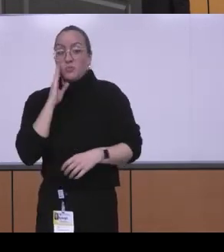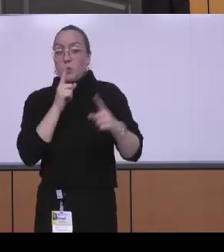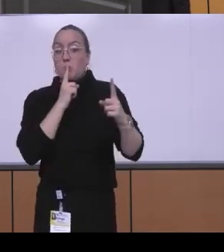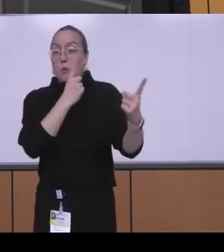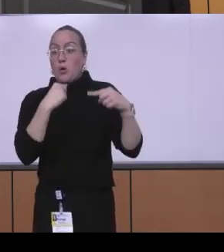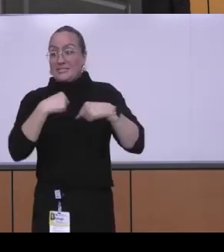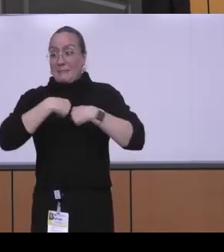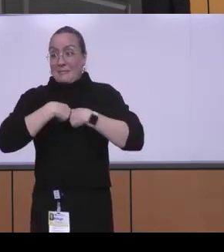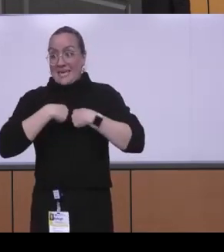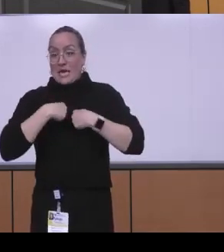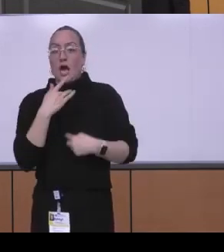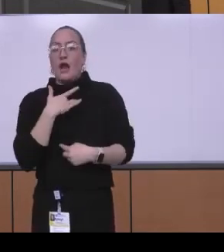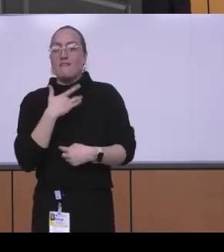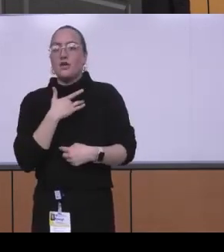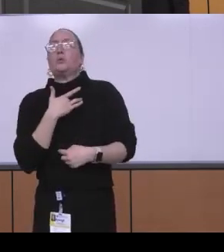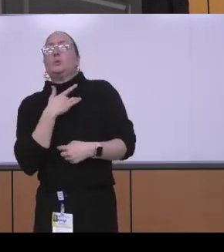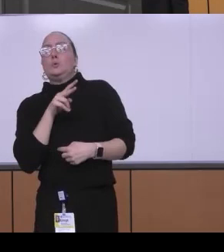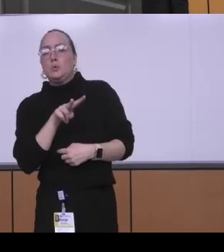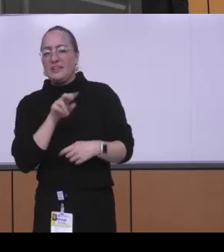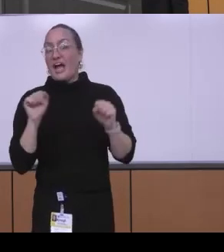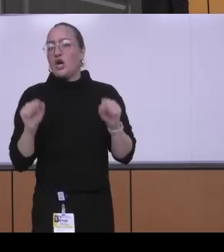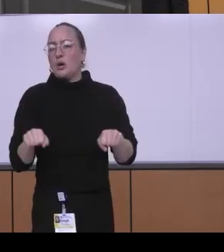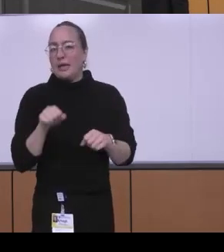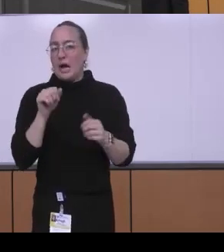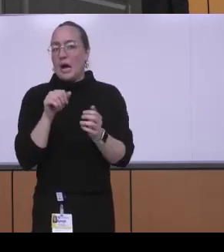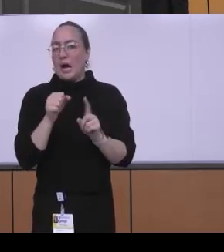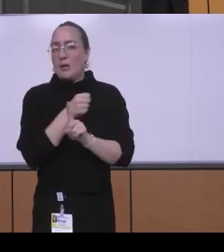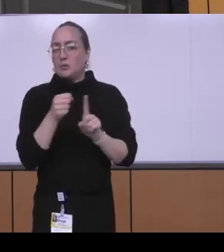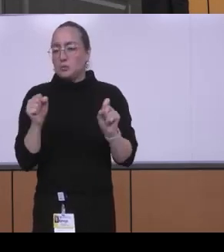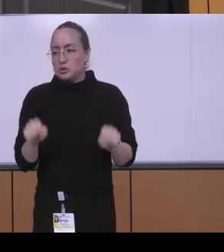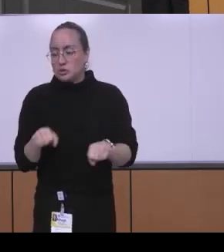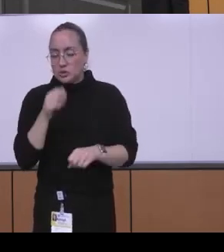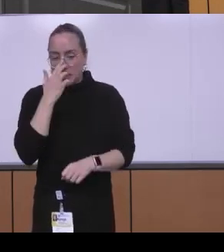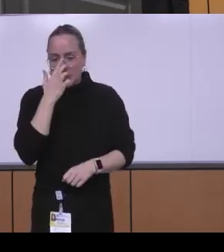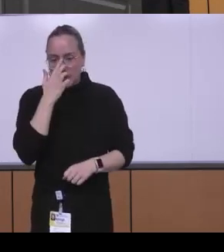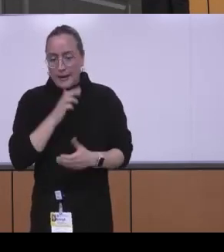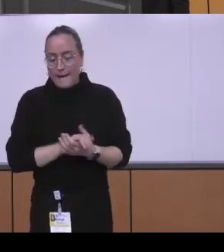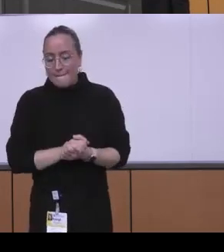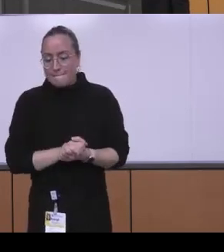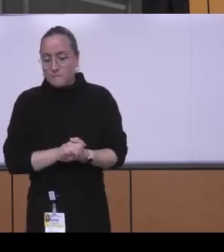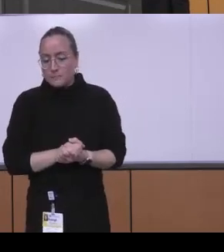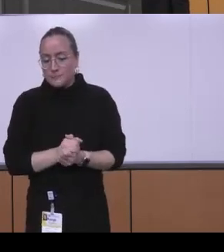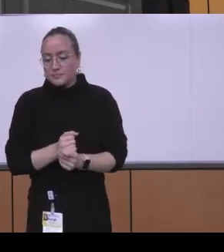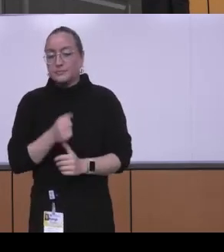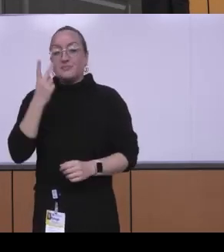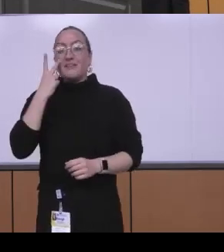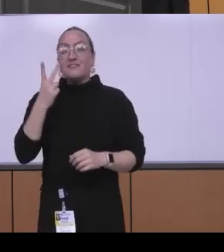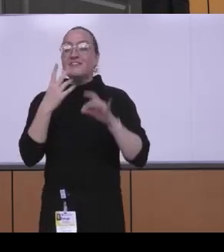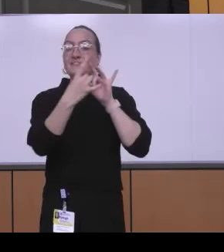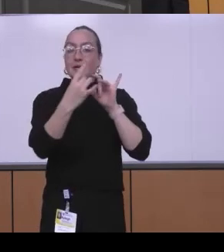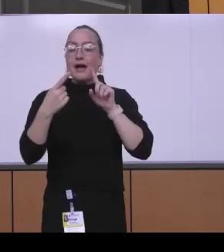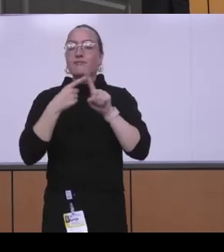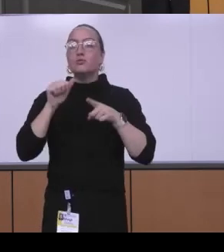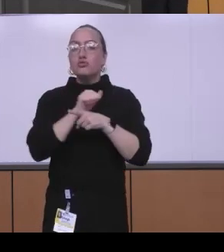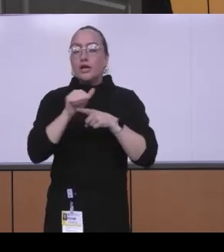is specifically concerning for abuse. I have received feedback from teachers, trainers, and supervisors who